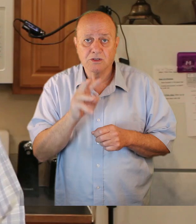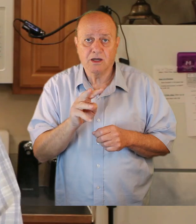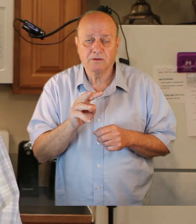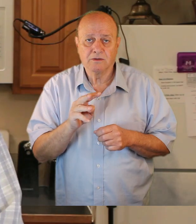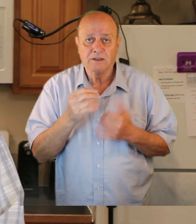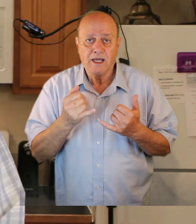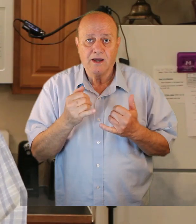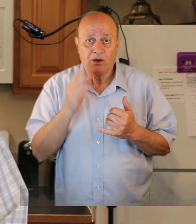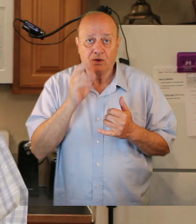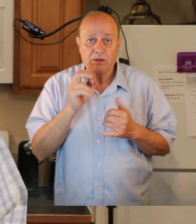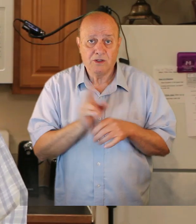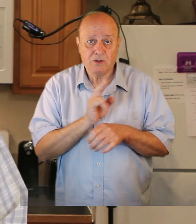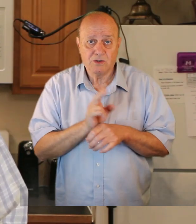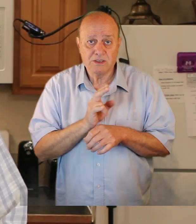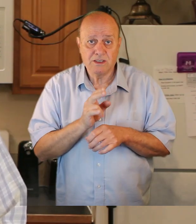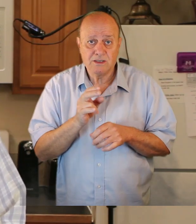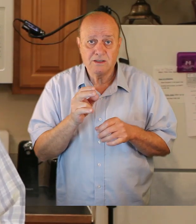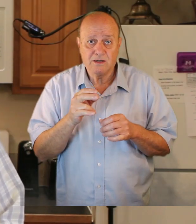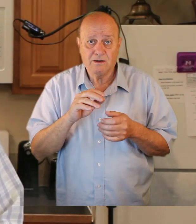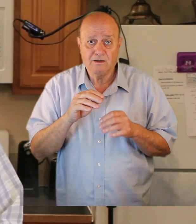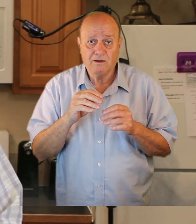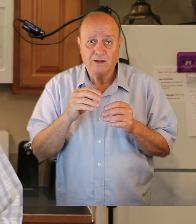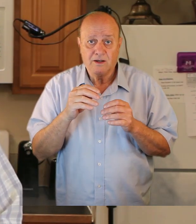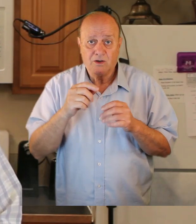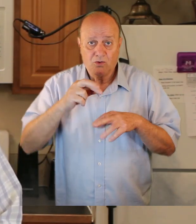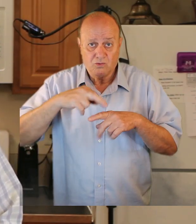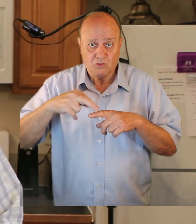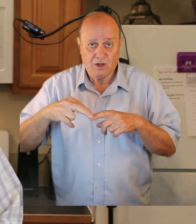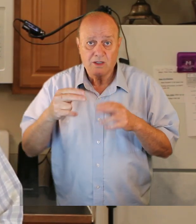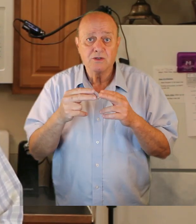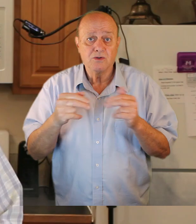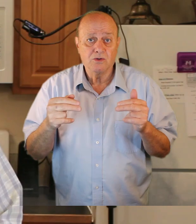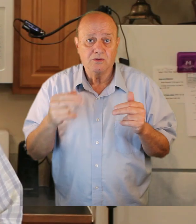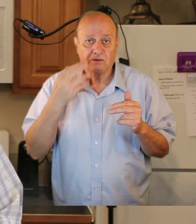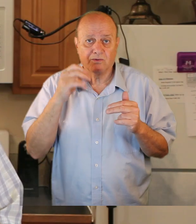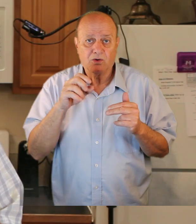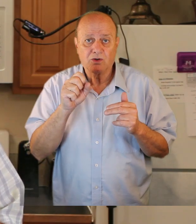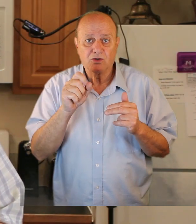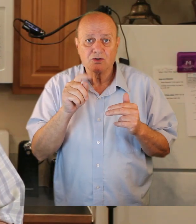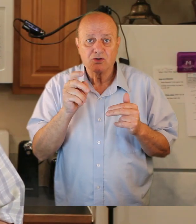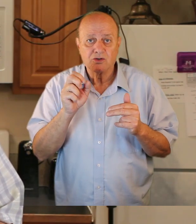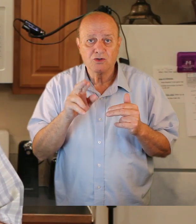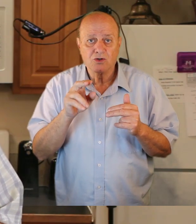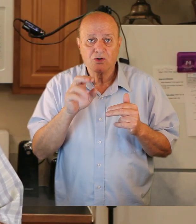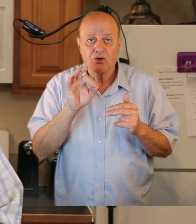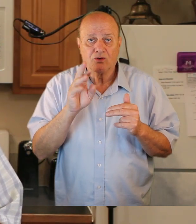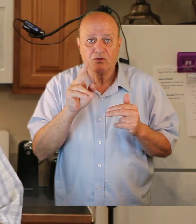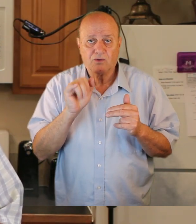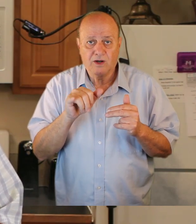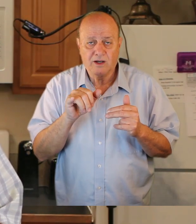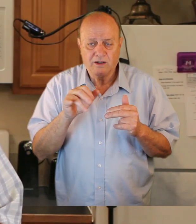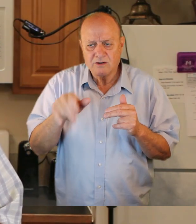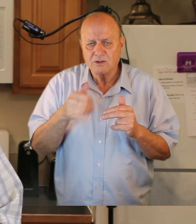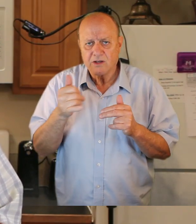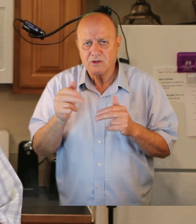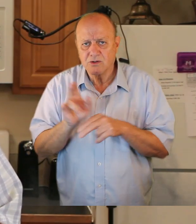I'm going to be using a Thai style flat rice noodle. This is for stir frying. There are other rice noodles that are used